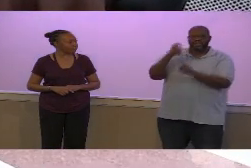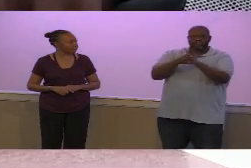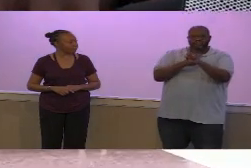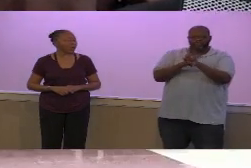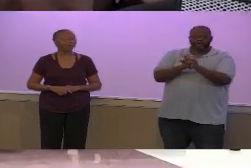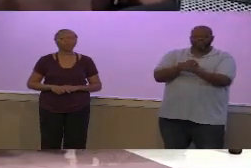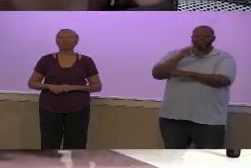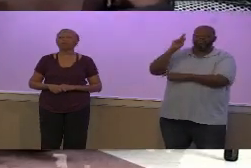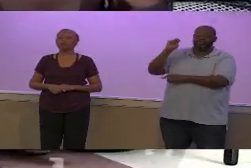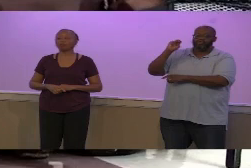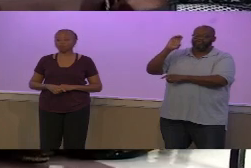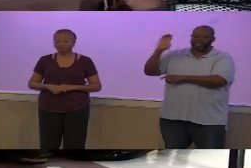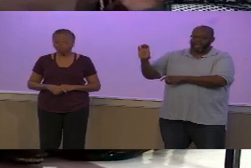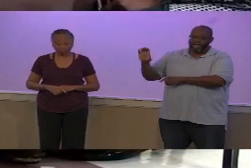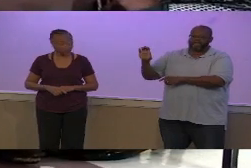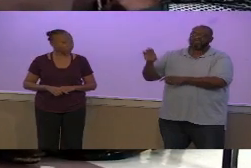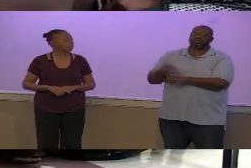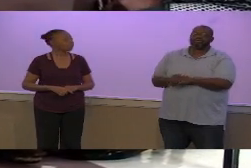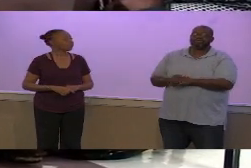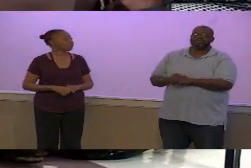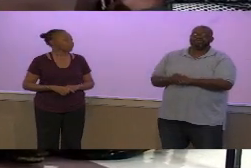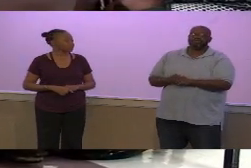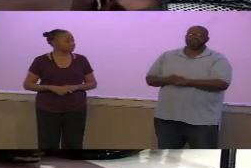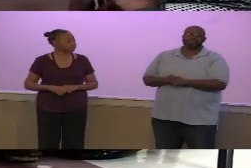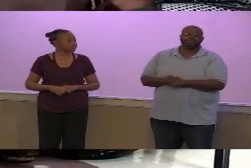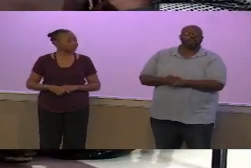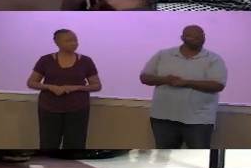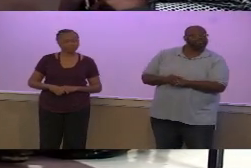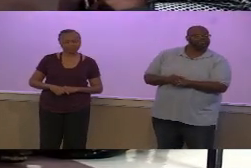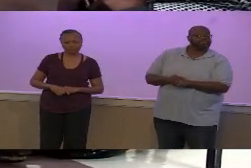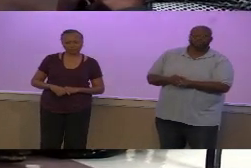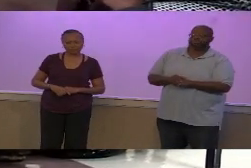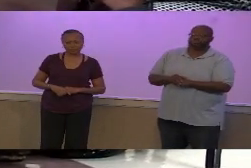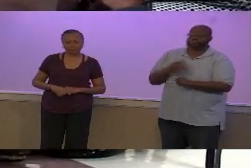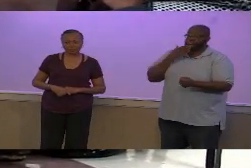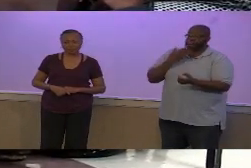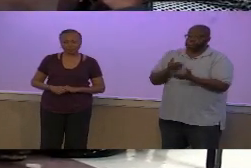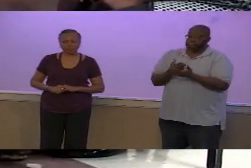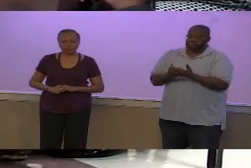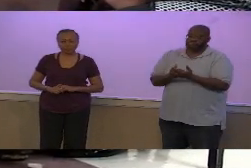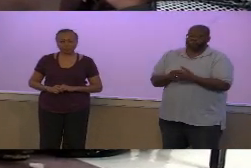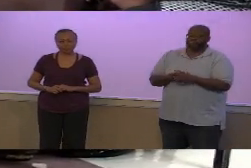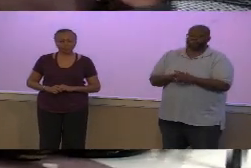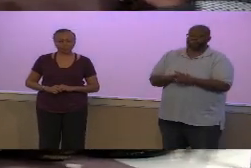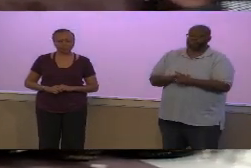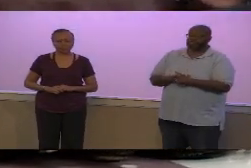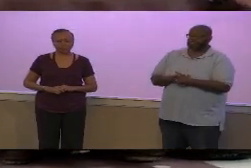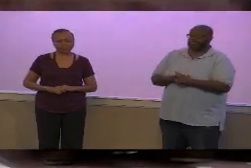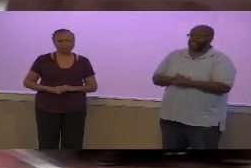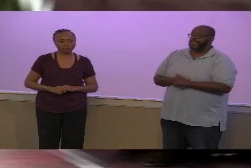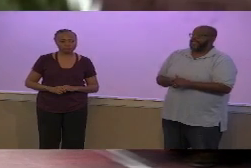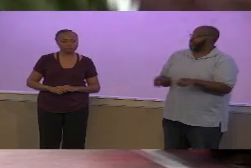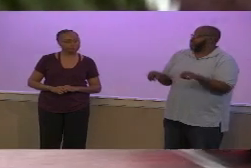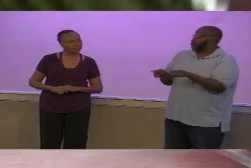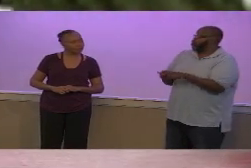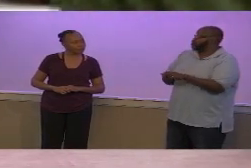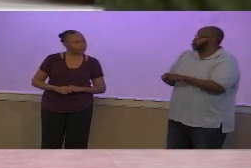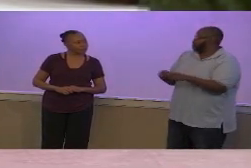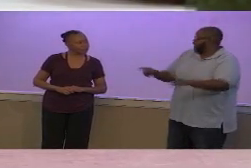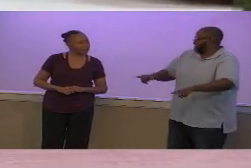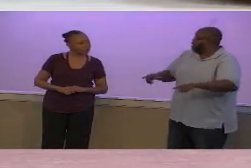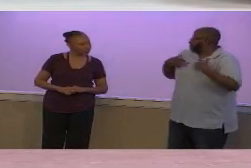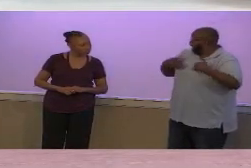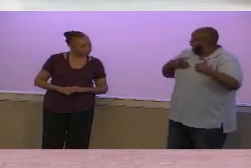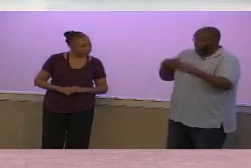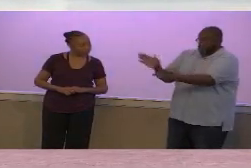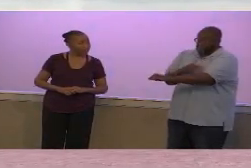North Carolina. He is a birth familiar face. You've seen him before, right, y'all? Yeah. We'll also have live singing